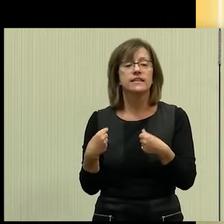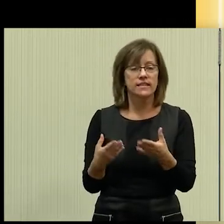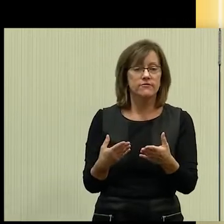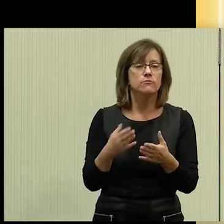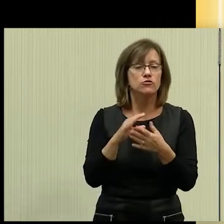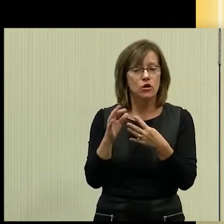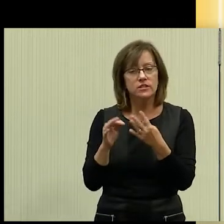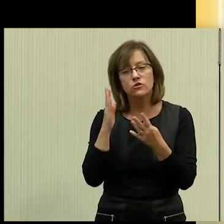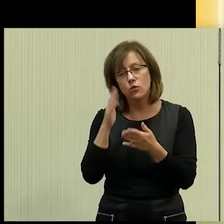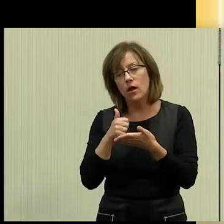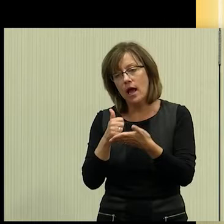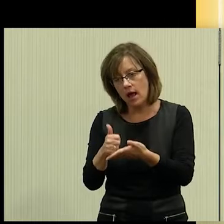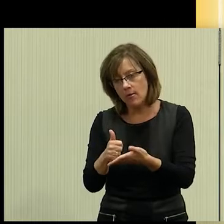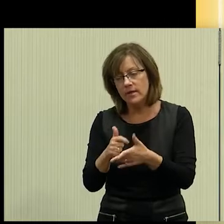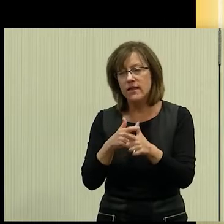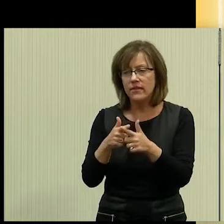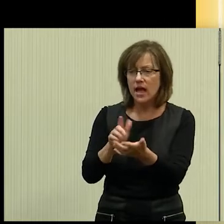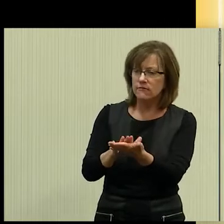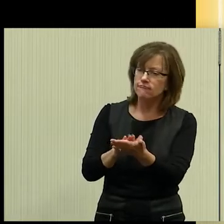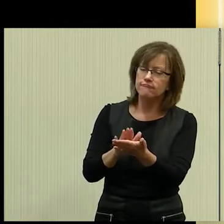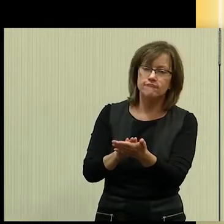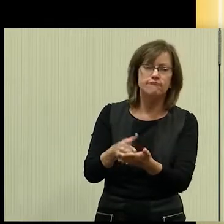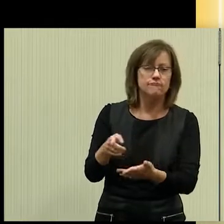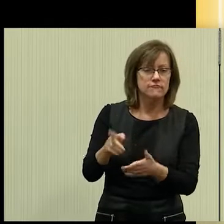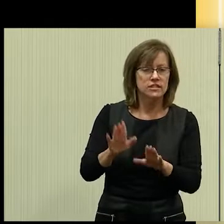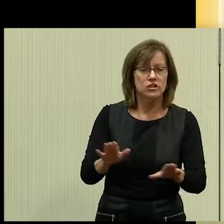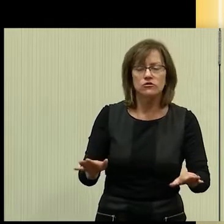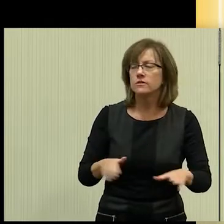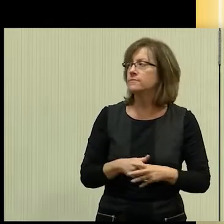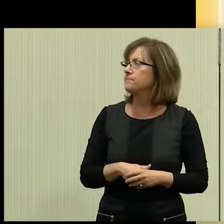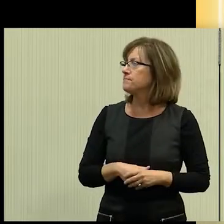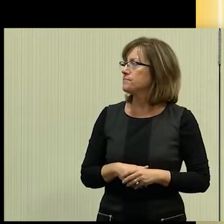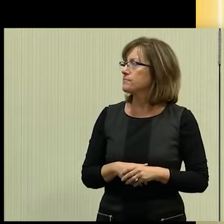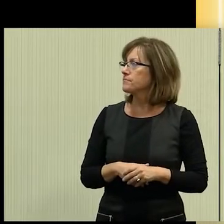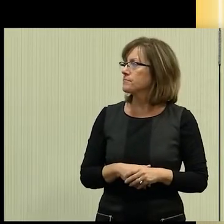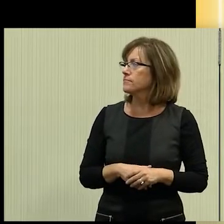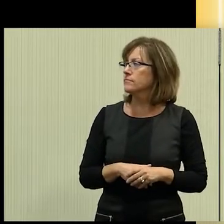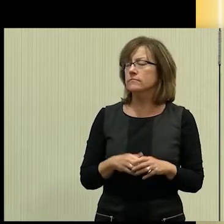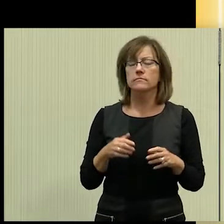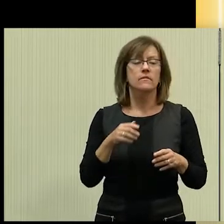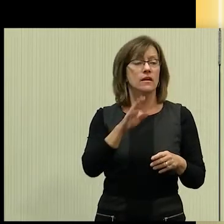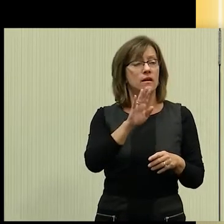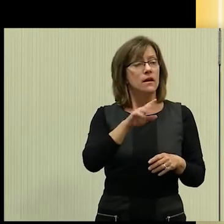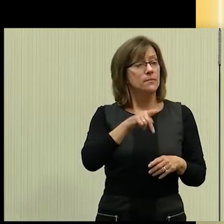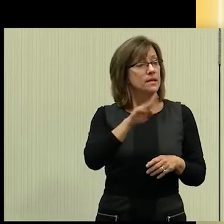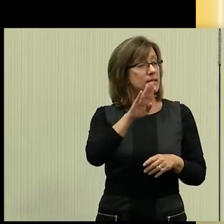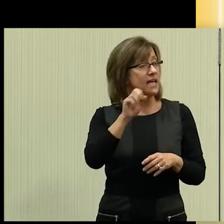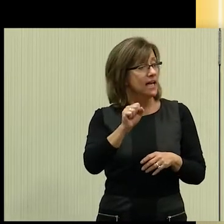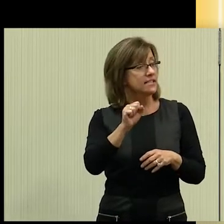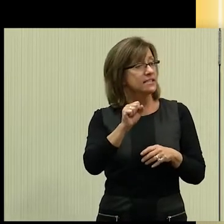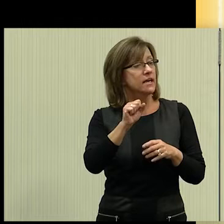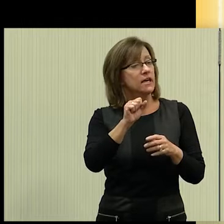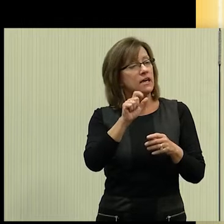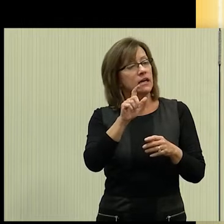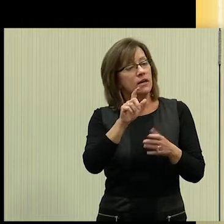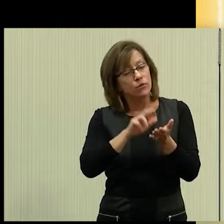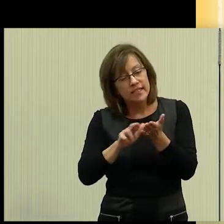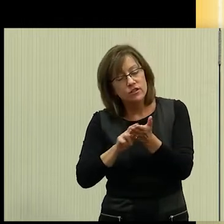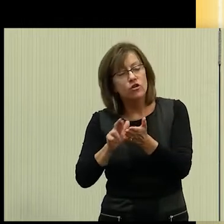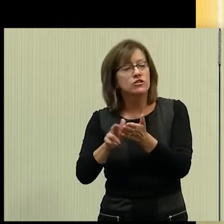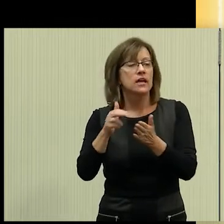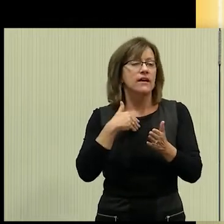then acknowledging children. Then there's a lot in the PBS literature about expectations and rules and kind of